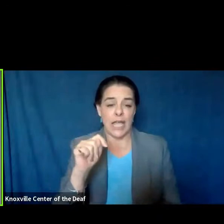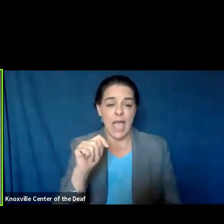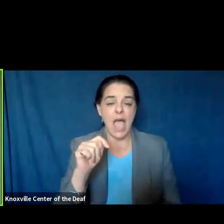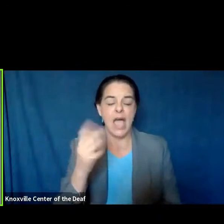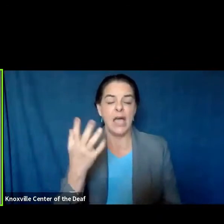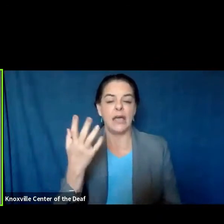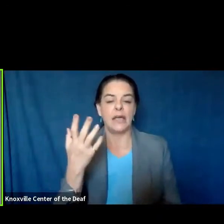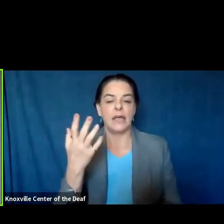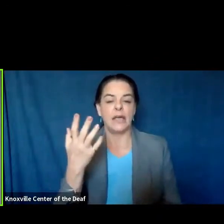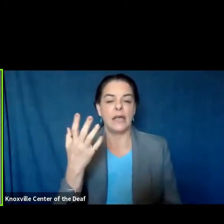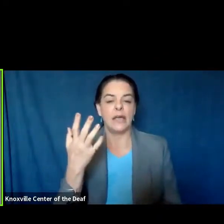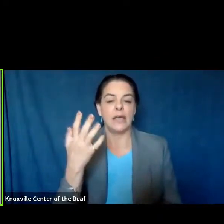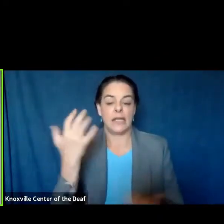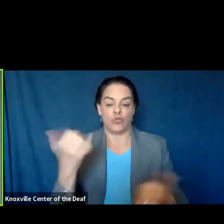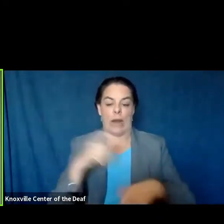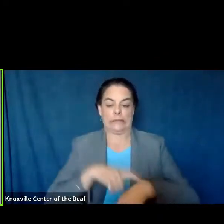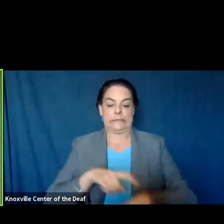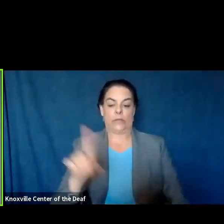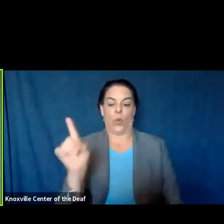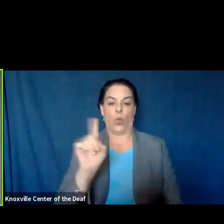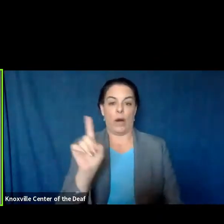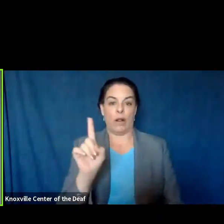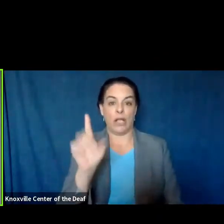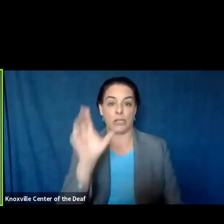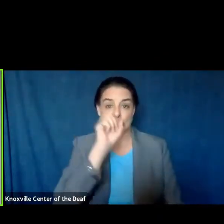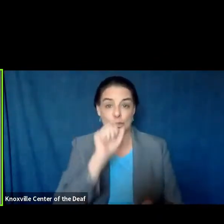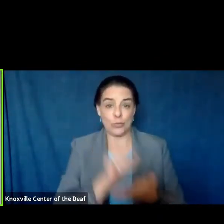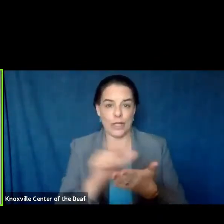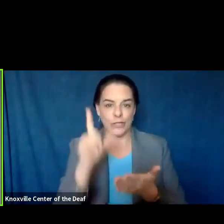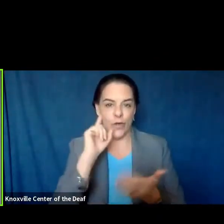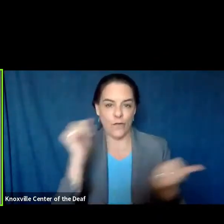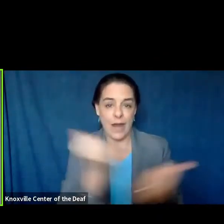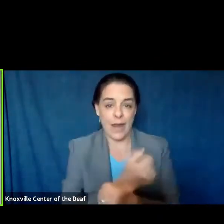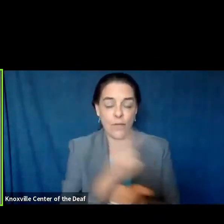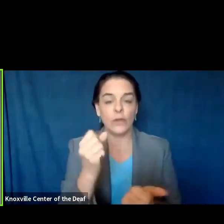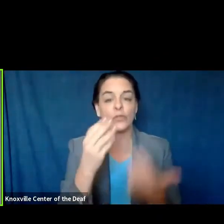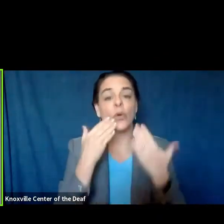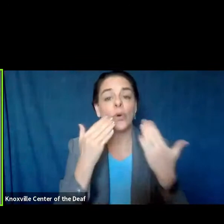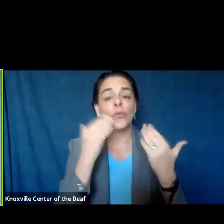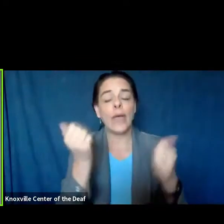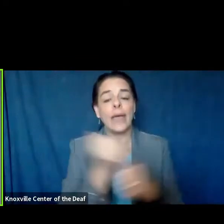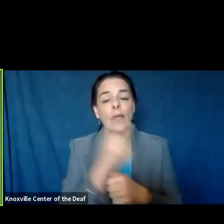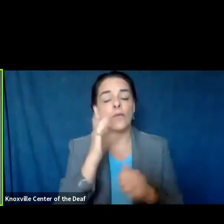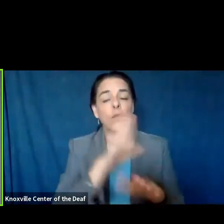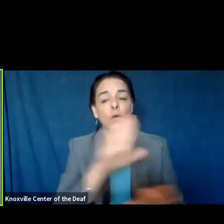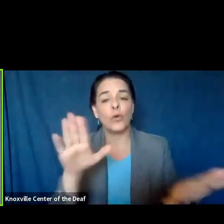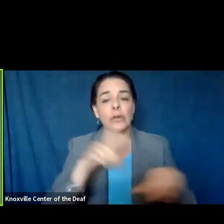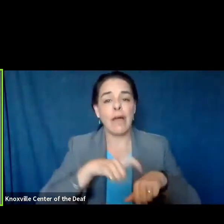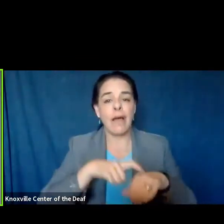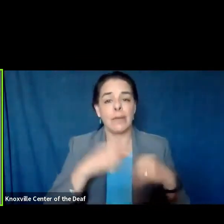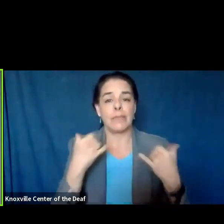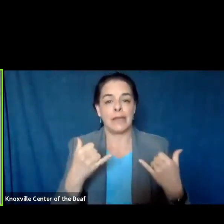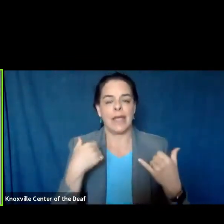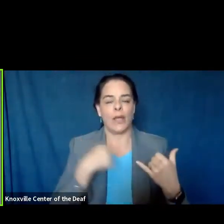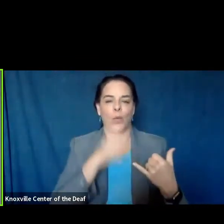right at 1 o'clock, I will assume that's it from everybody. So thank you all for your time today,